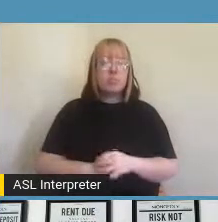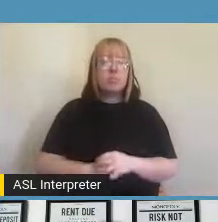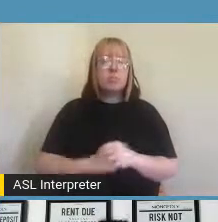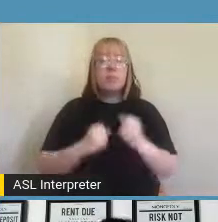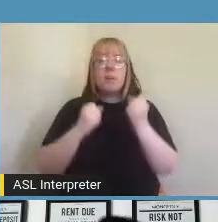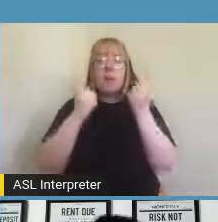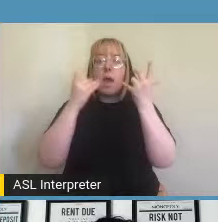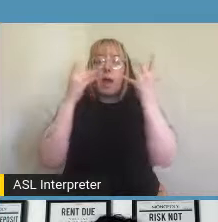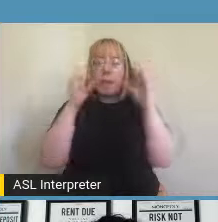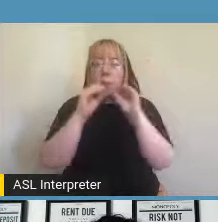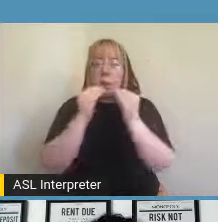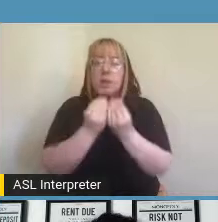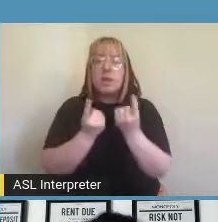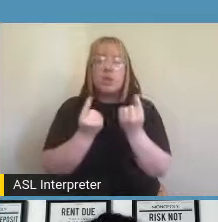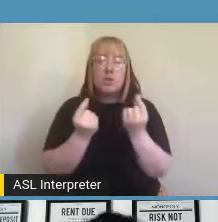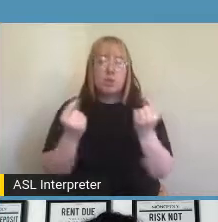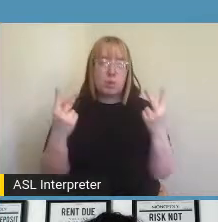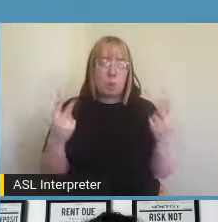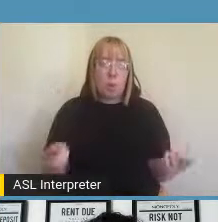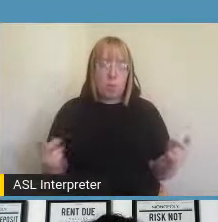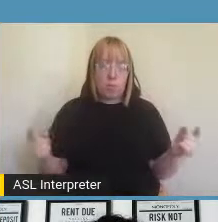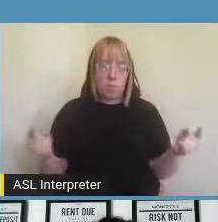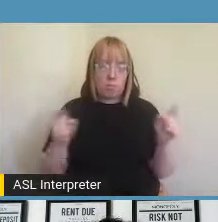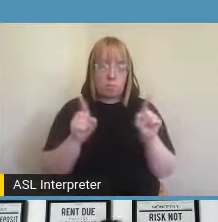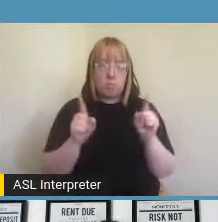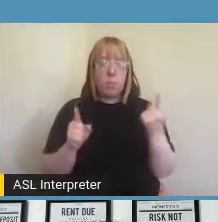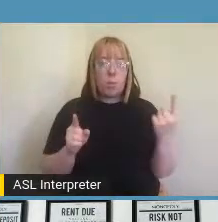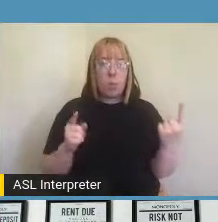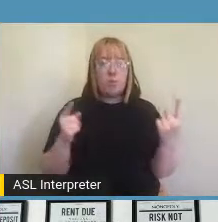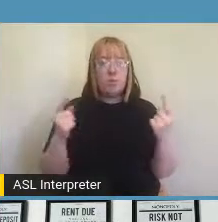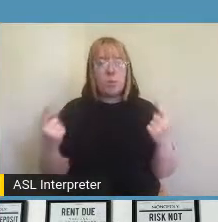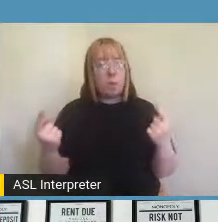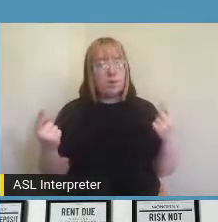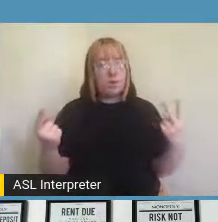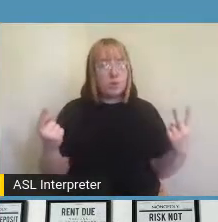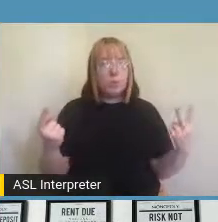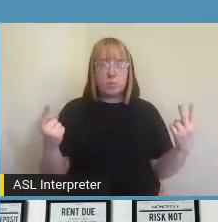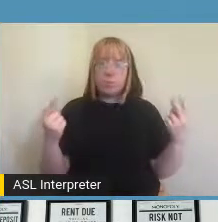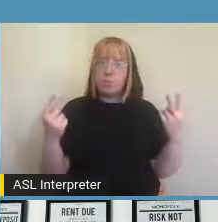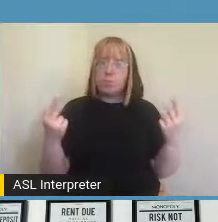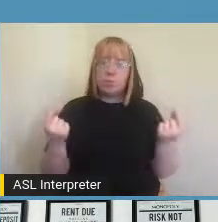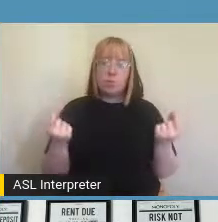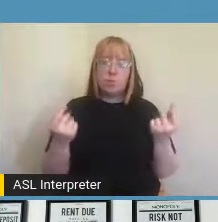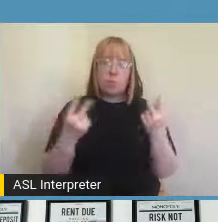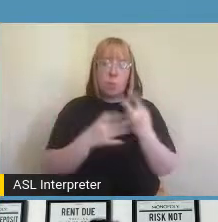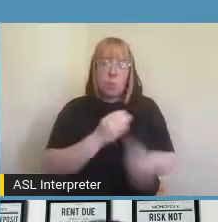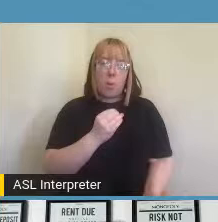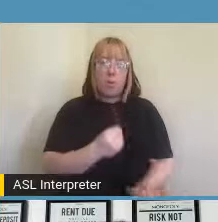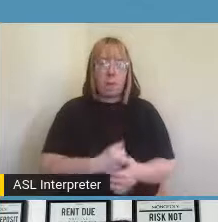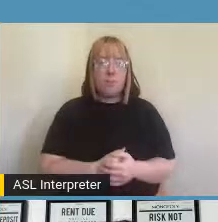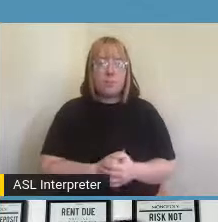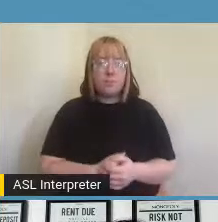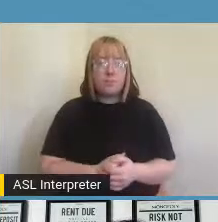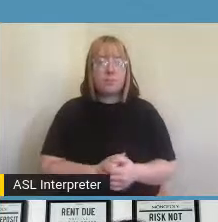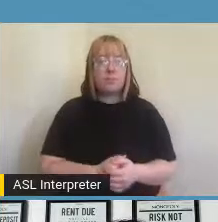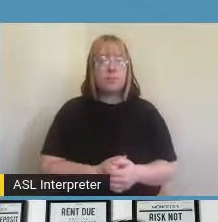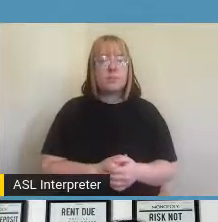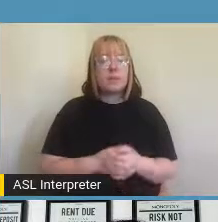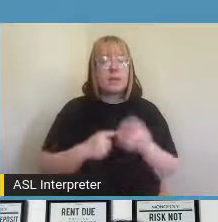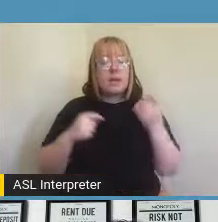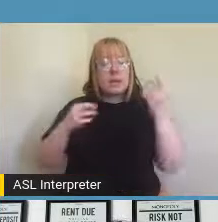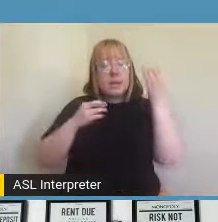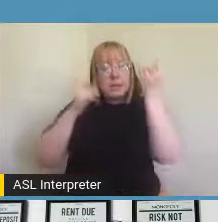do both. I'm quite frankly sure that you do as well. So a couple of reasons, kind of the considerations when we think about a level